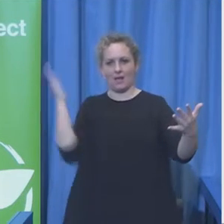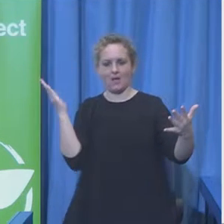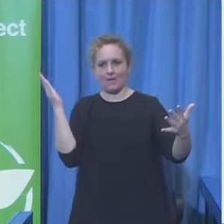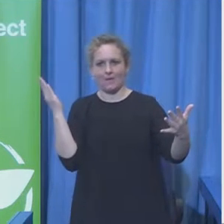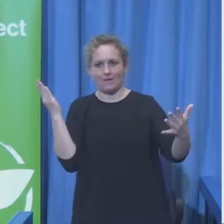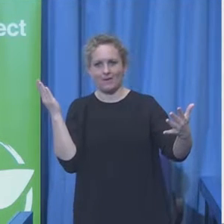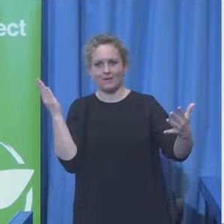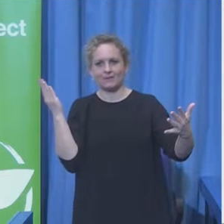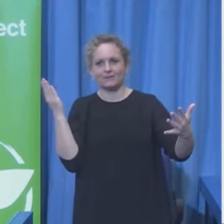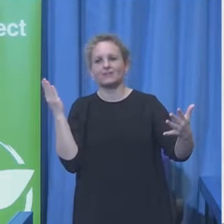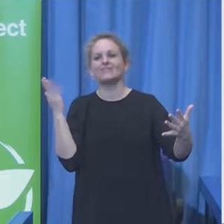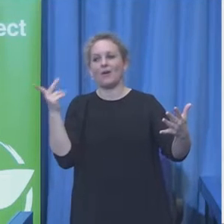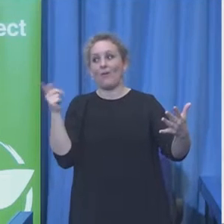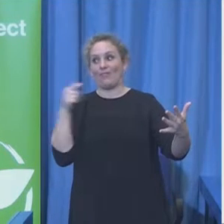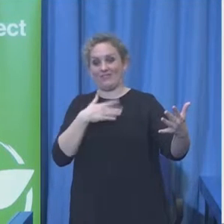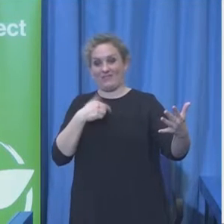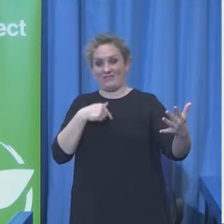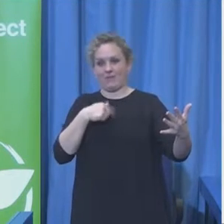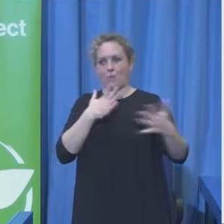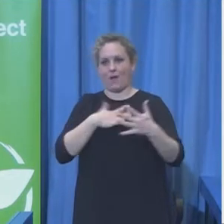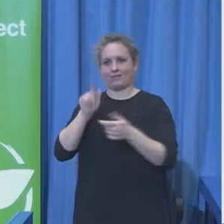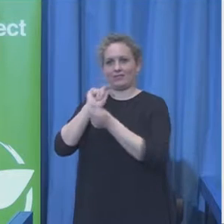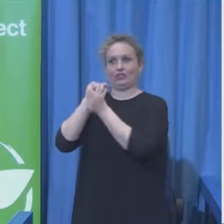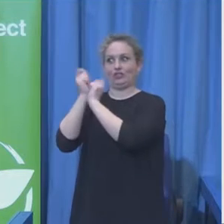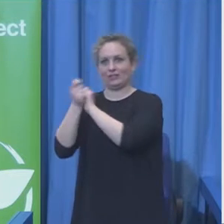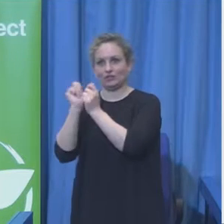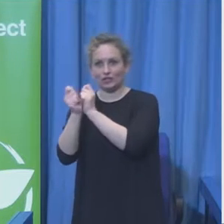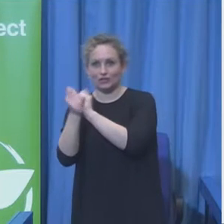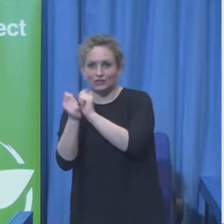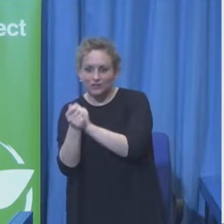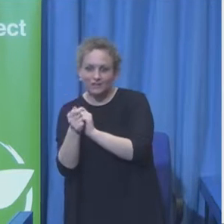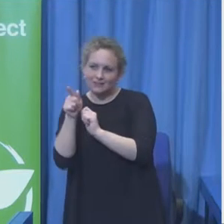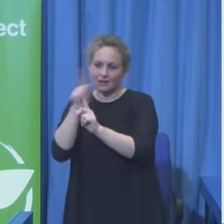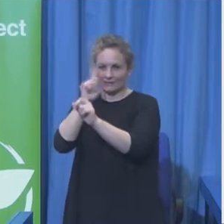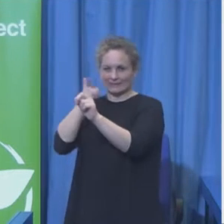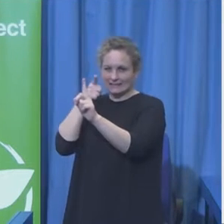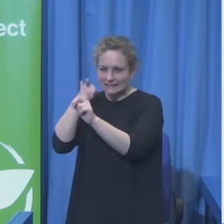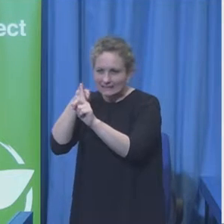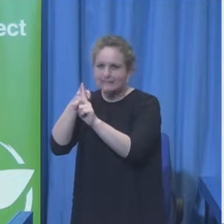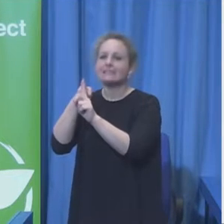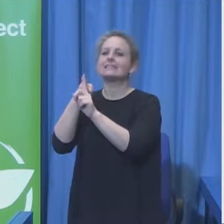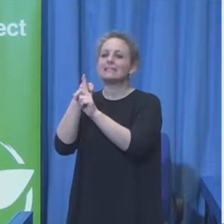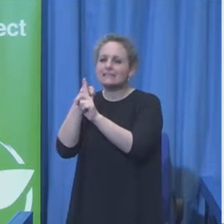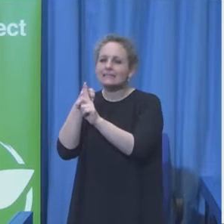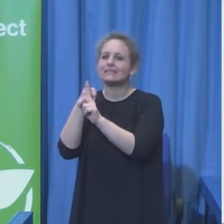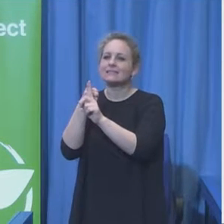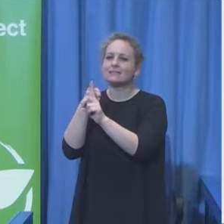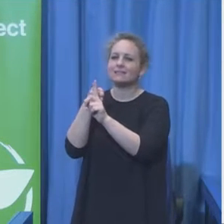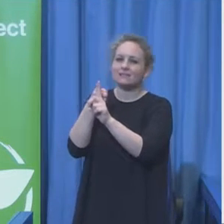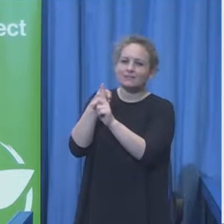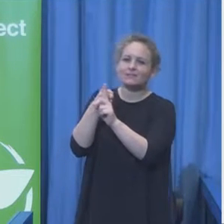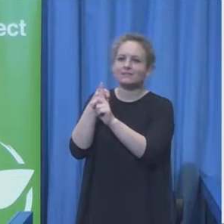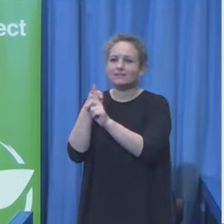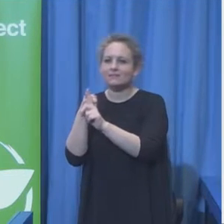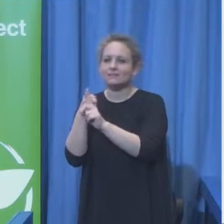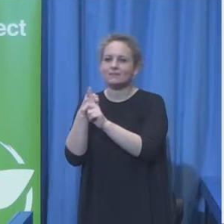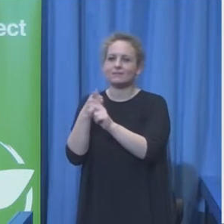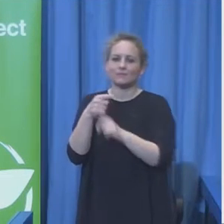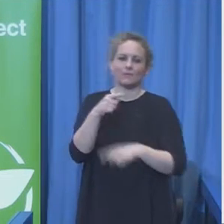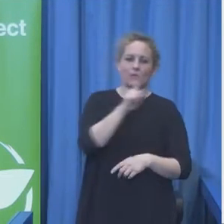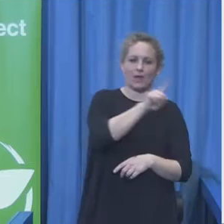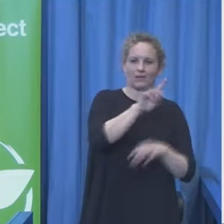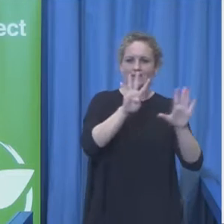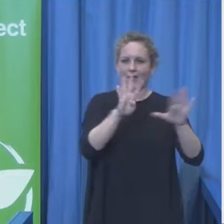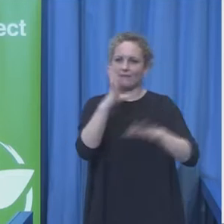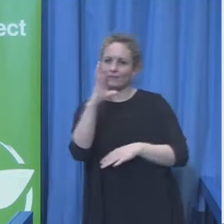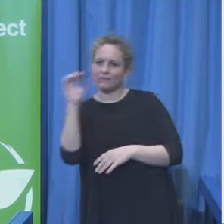continue to spend majority of our public dollars on programs that were designed in the 1950s, 1960s, and 1970s. And this was an